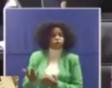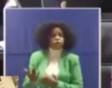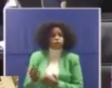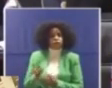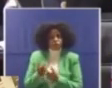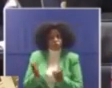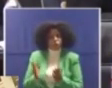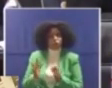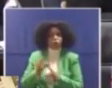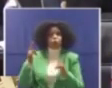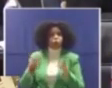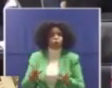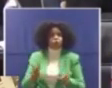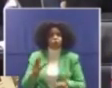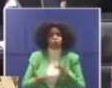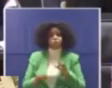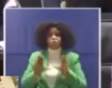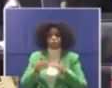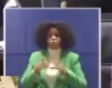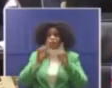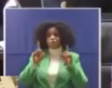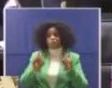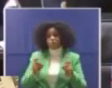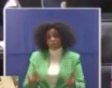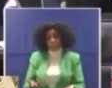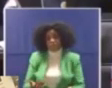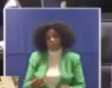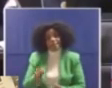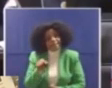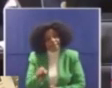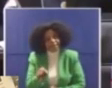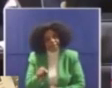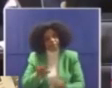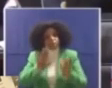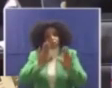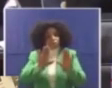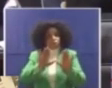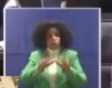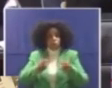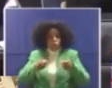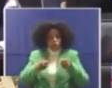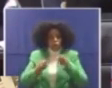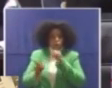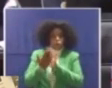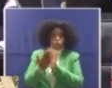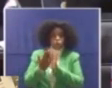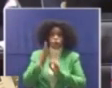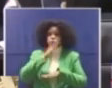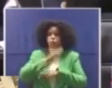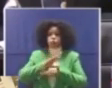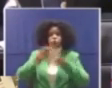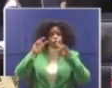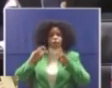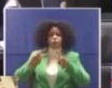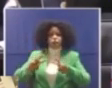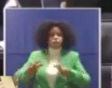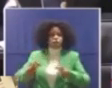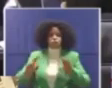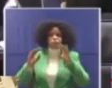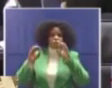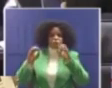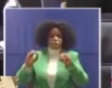parties? If this is the approach and no investigations take place, then the